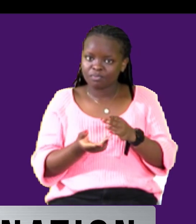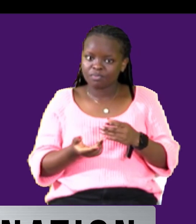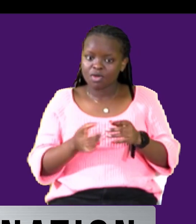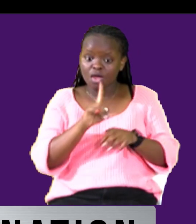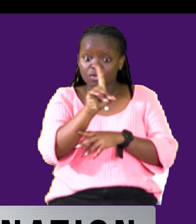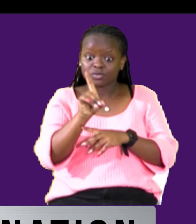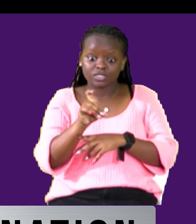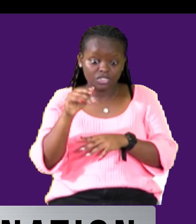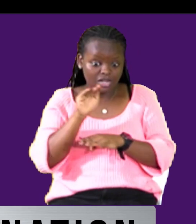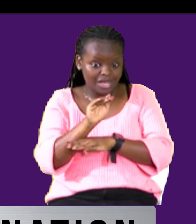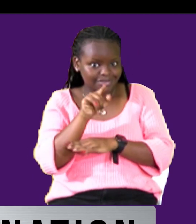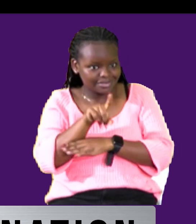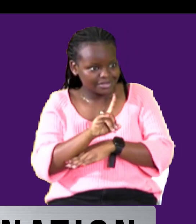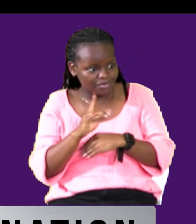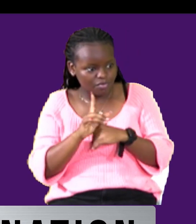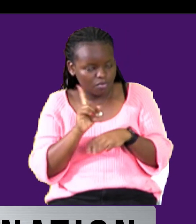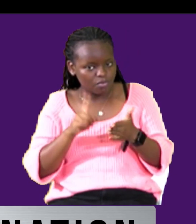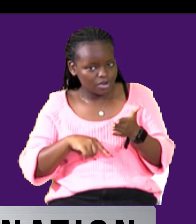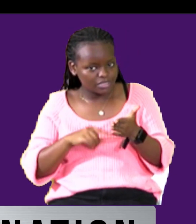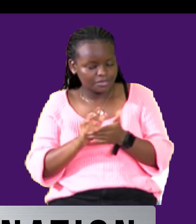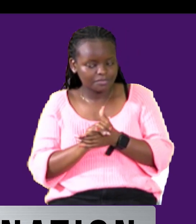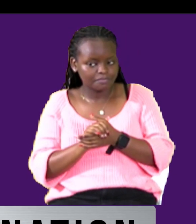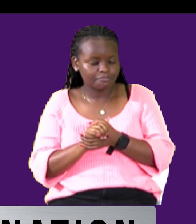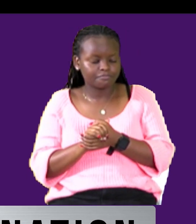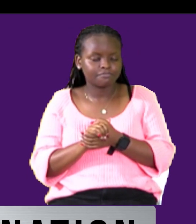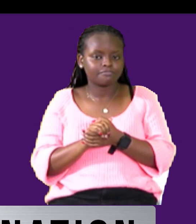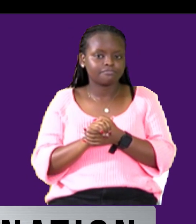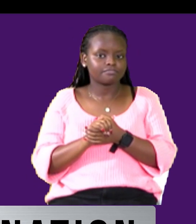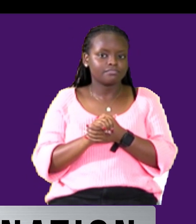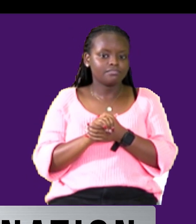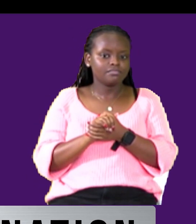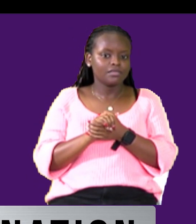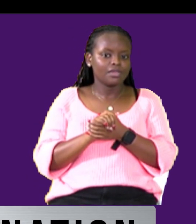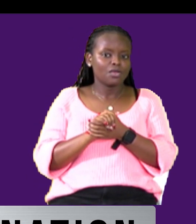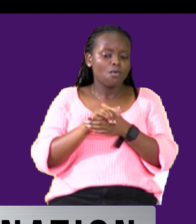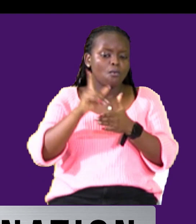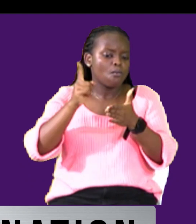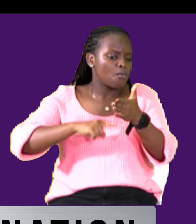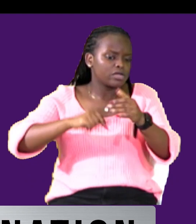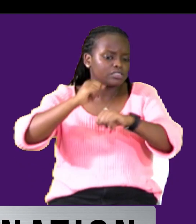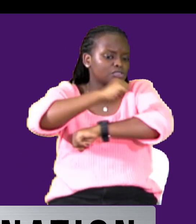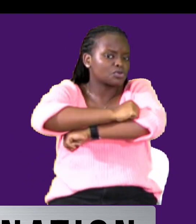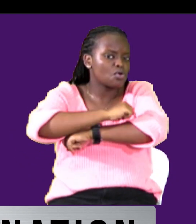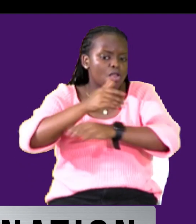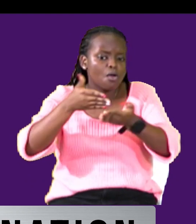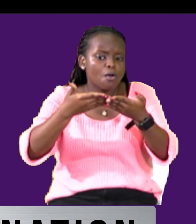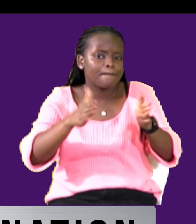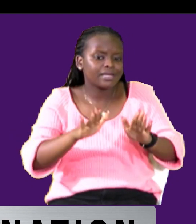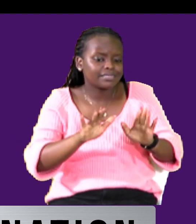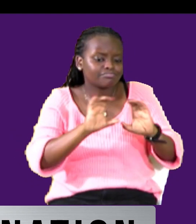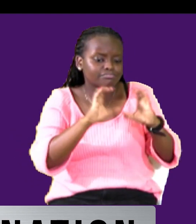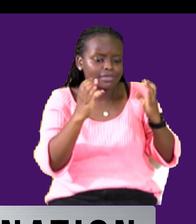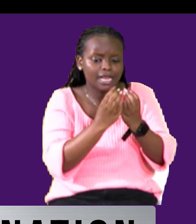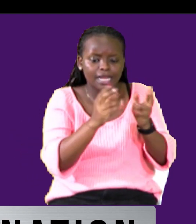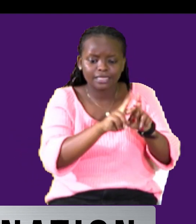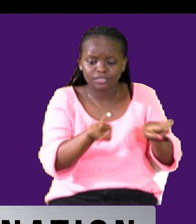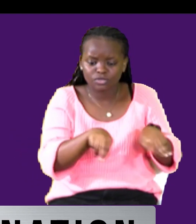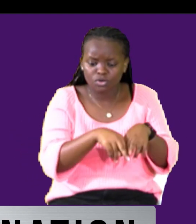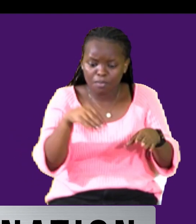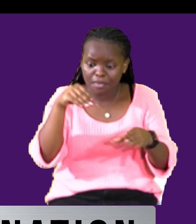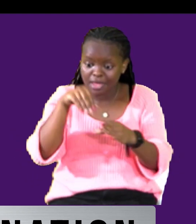should be asking ourselves is what kind of a school did he open? Was that classroom in